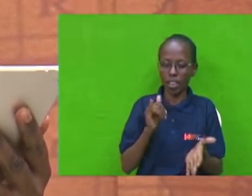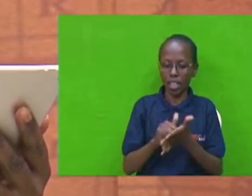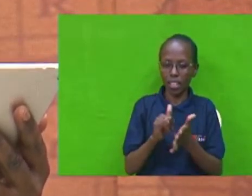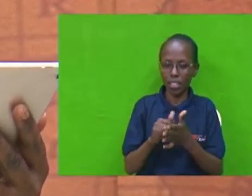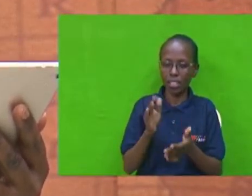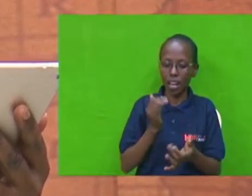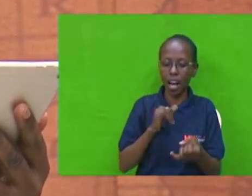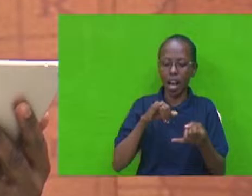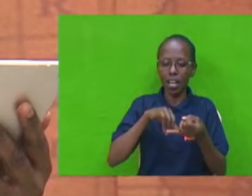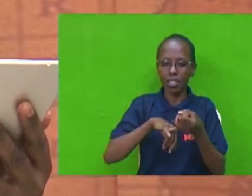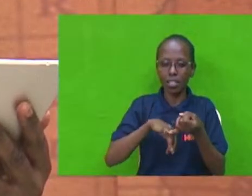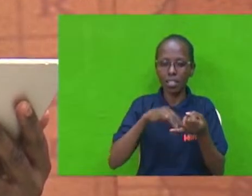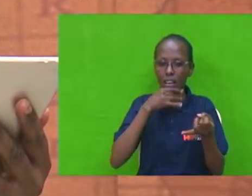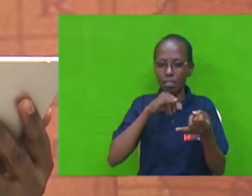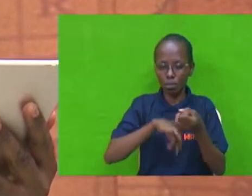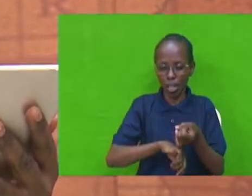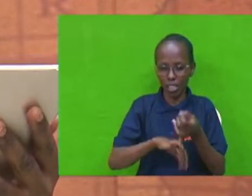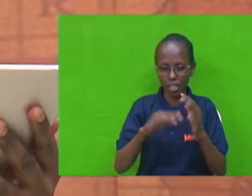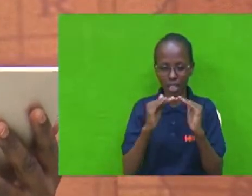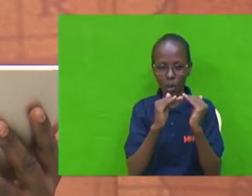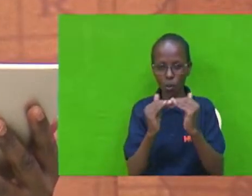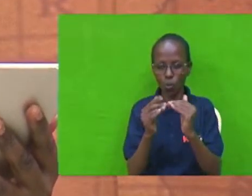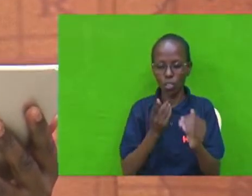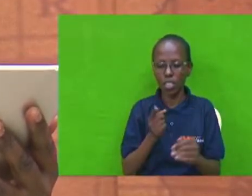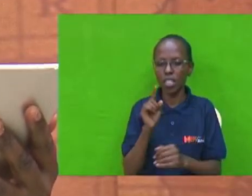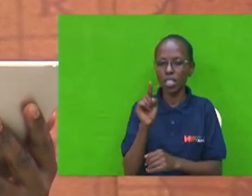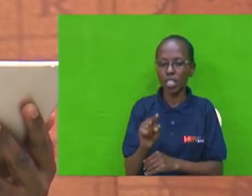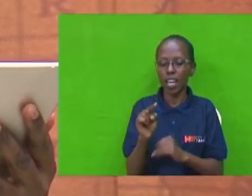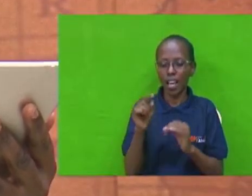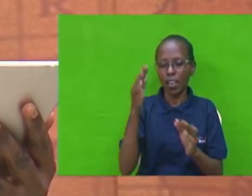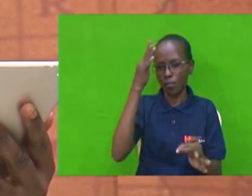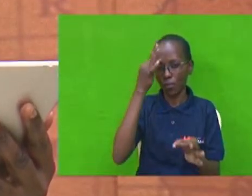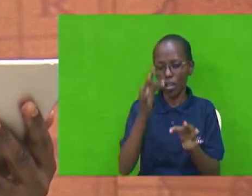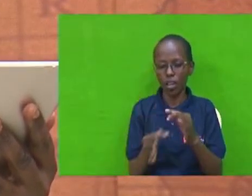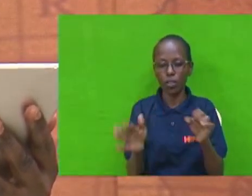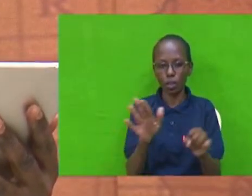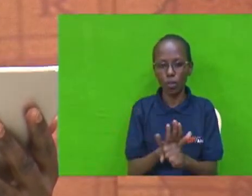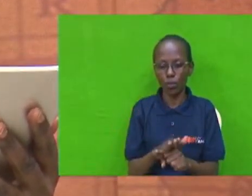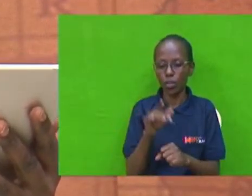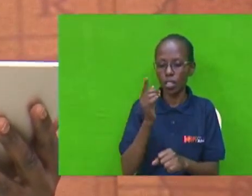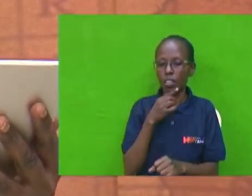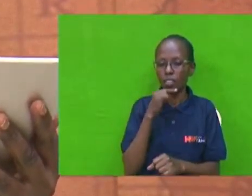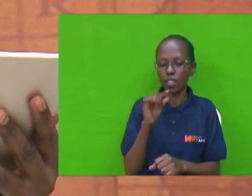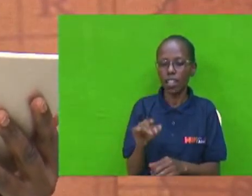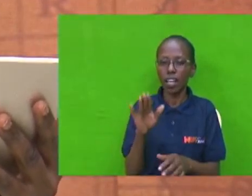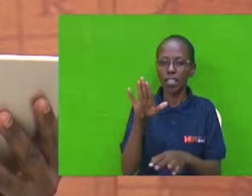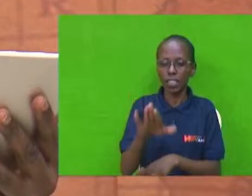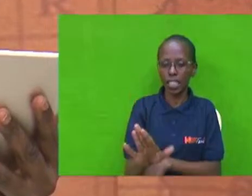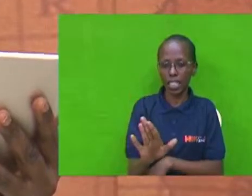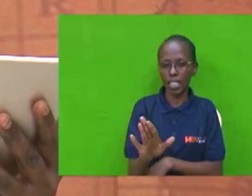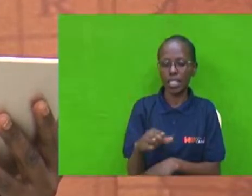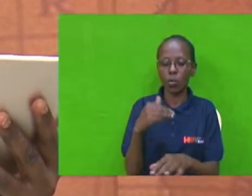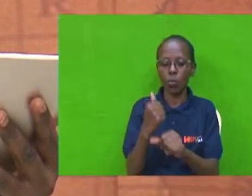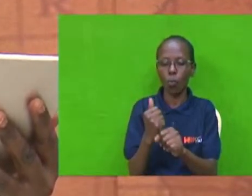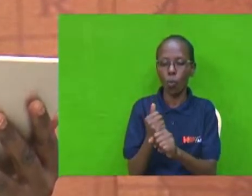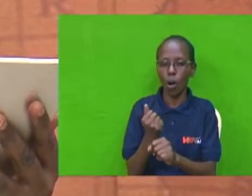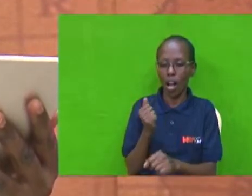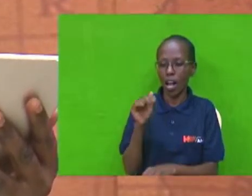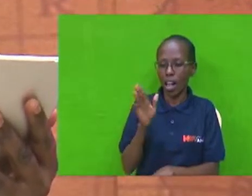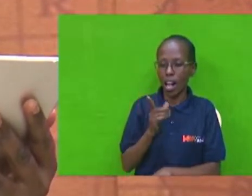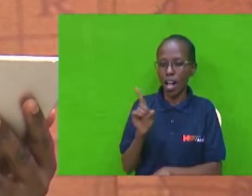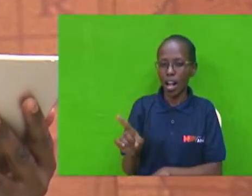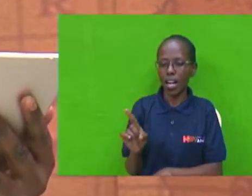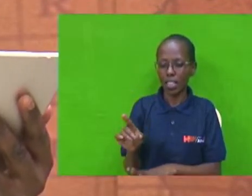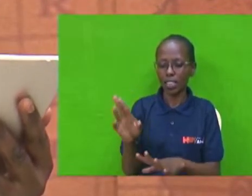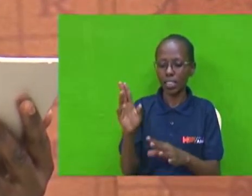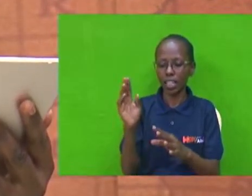equal to stand by his side. Mm-hmm. She, faithful at her post of duty, he at his. Mm-hmm. Her work in the education of her children